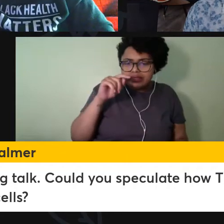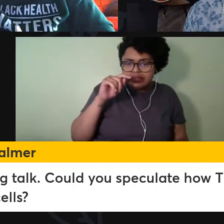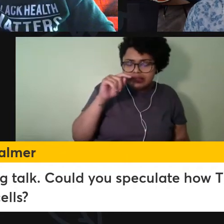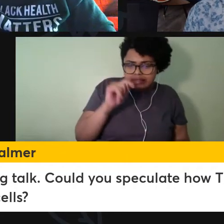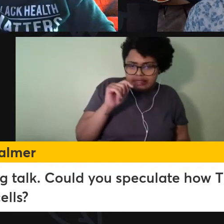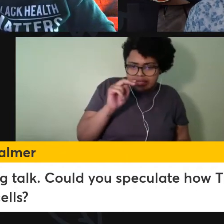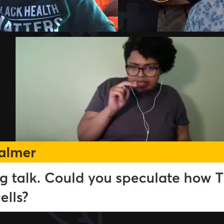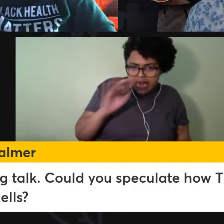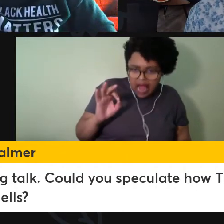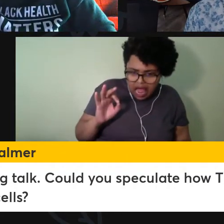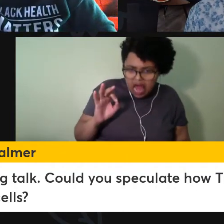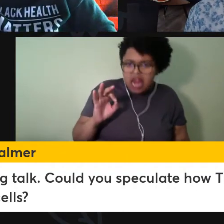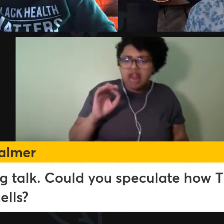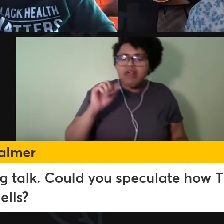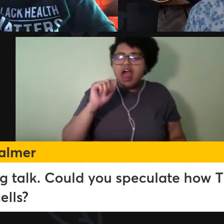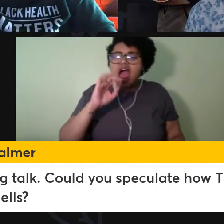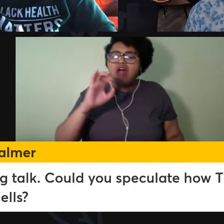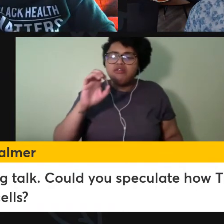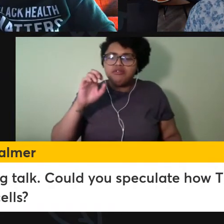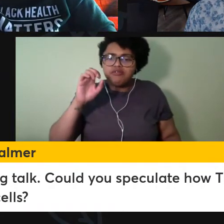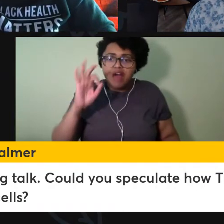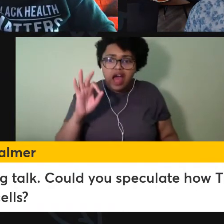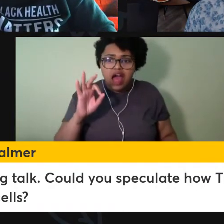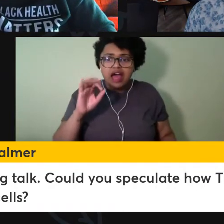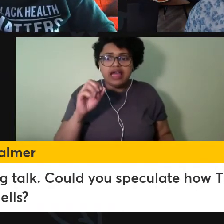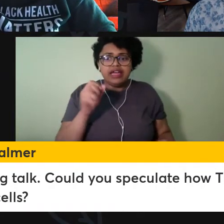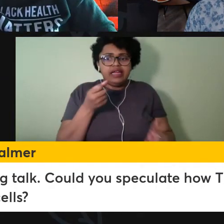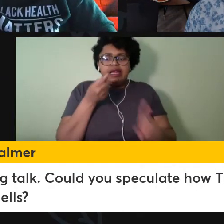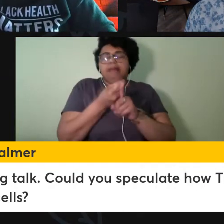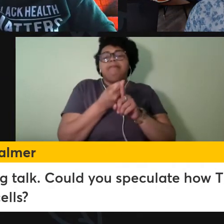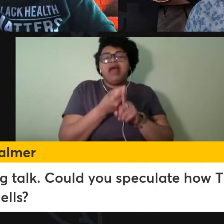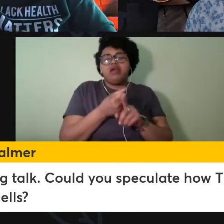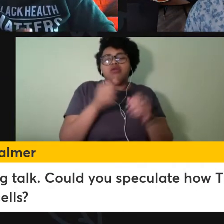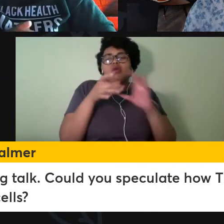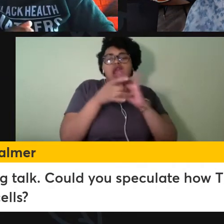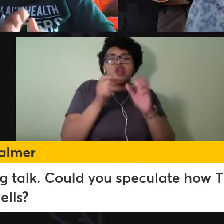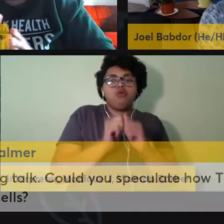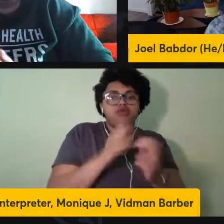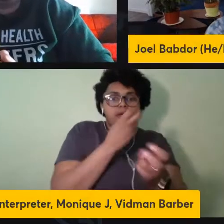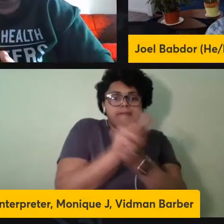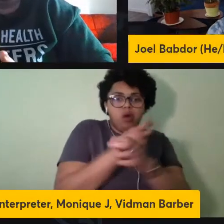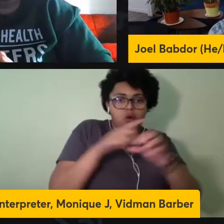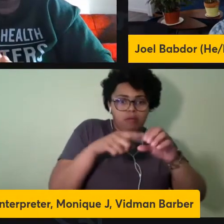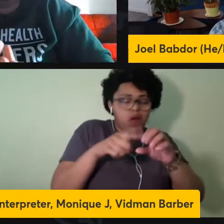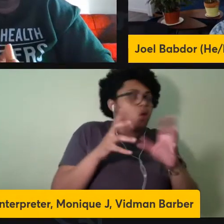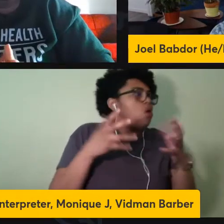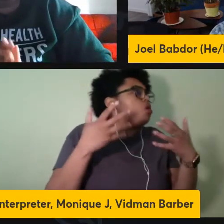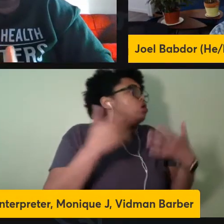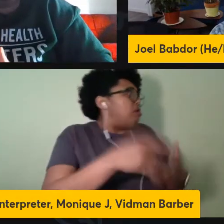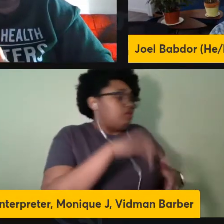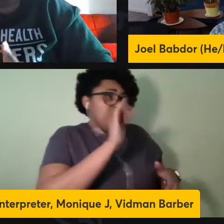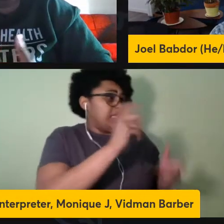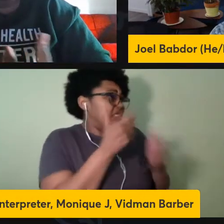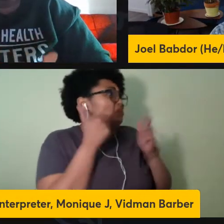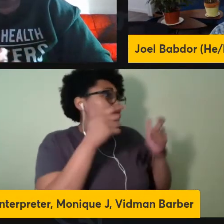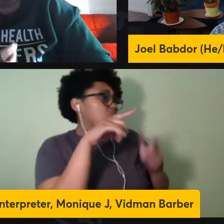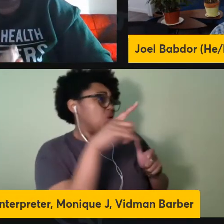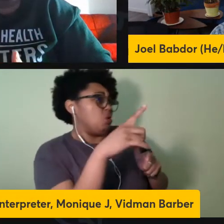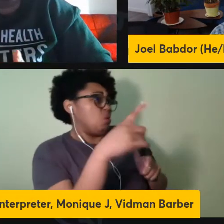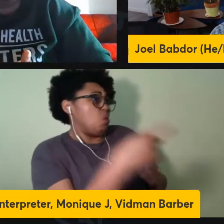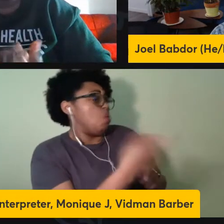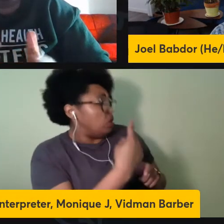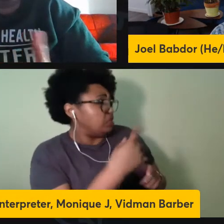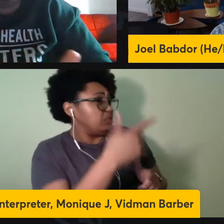Yeah, I mean that's the that's a big question, especially since my model is very acute. So like, how is